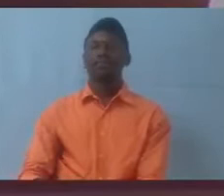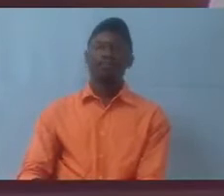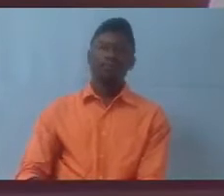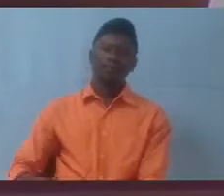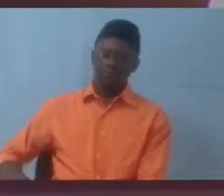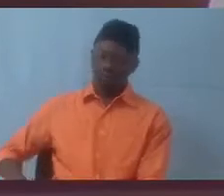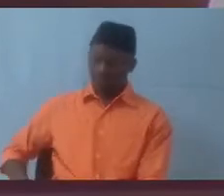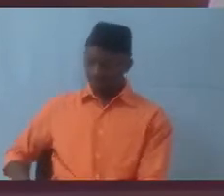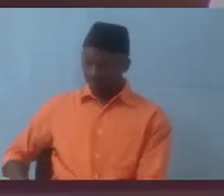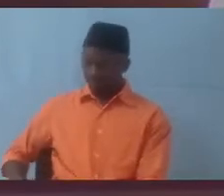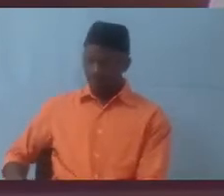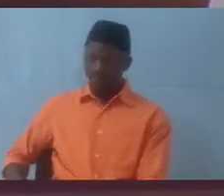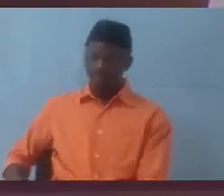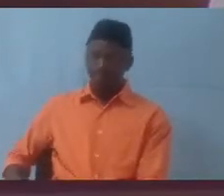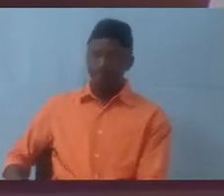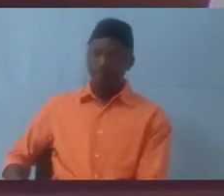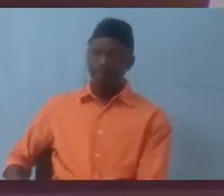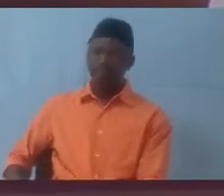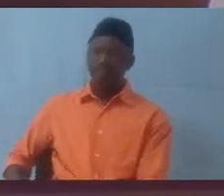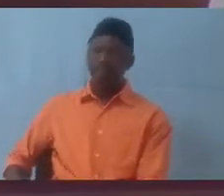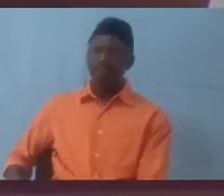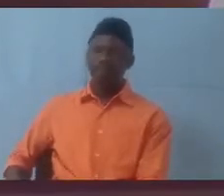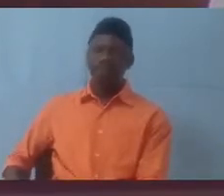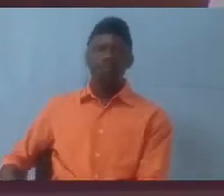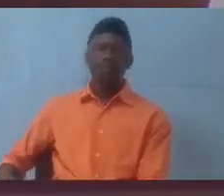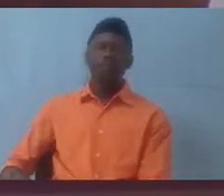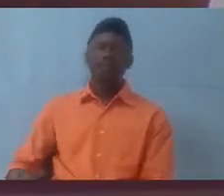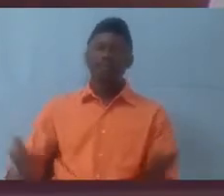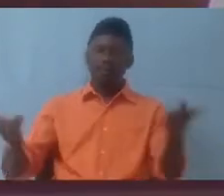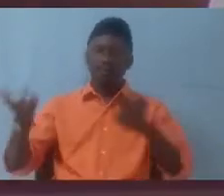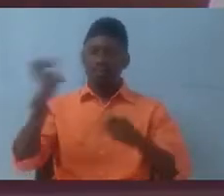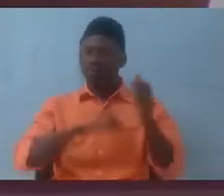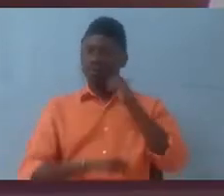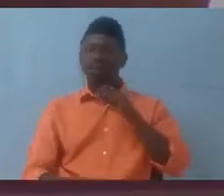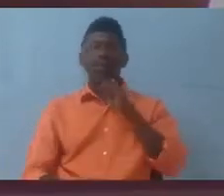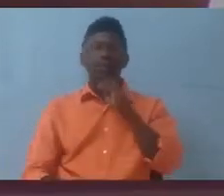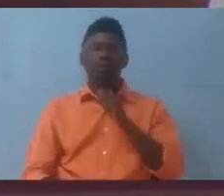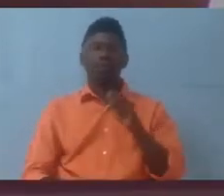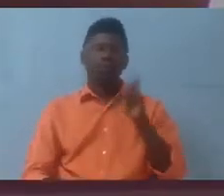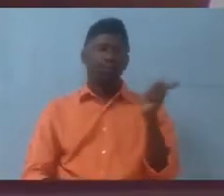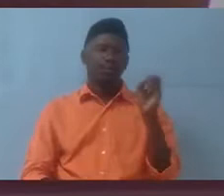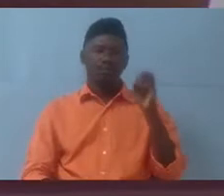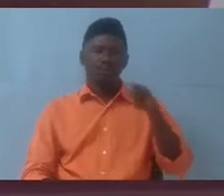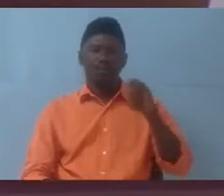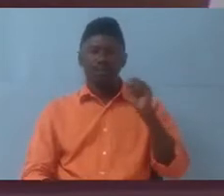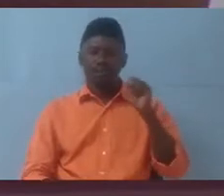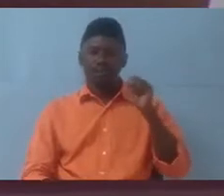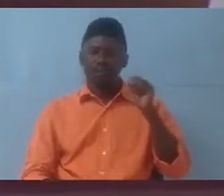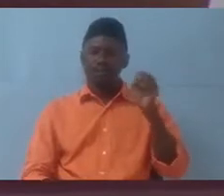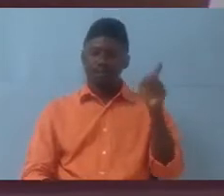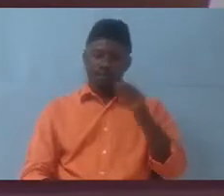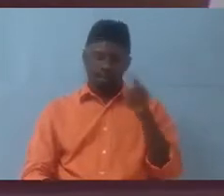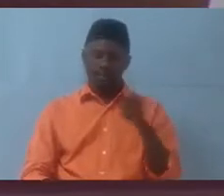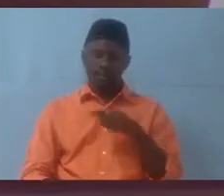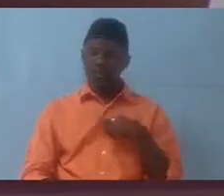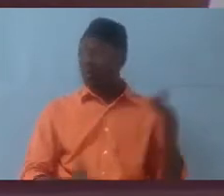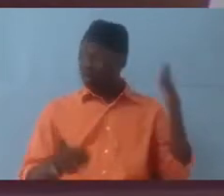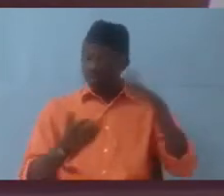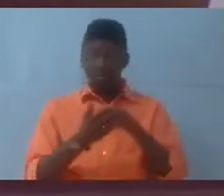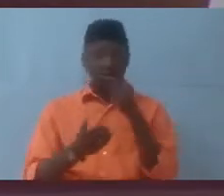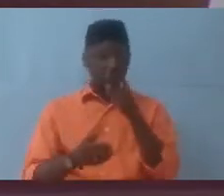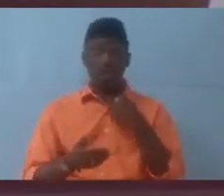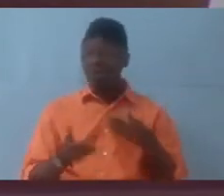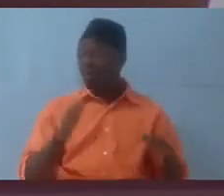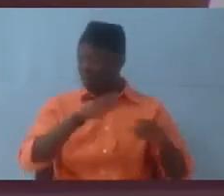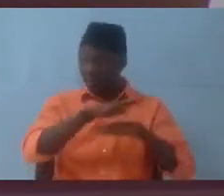Welcome back, Mr. Gomez. Thank you. Mr. Gomez, ñu la dalalat. You're reminded that you're still under oath. La fatali bitay yang ci bir wat bi nga